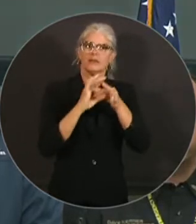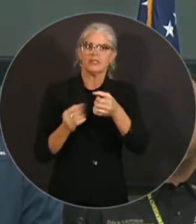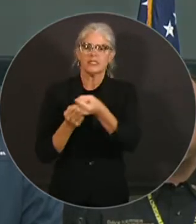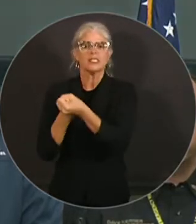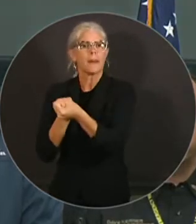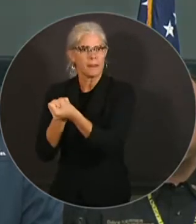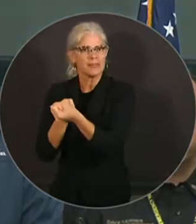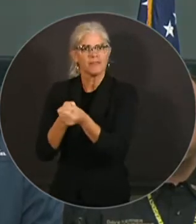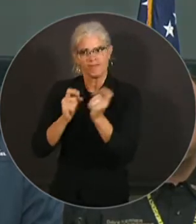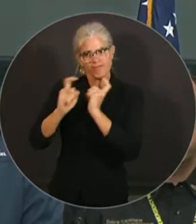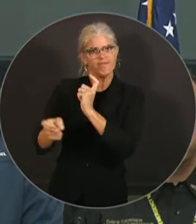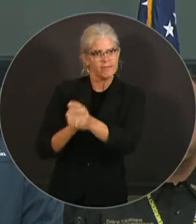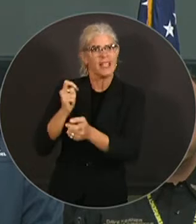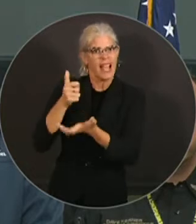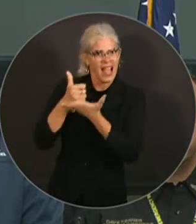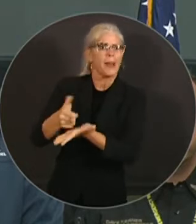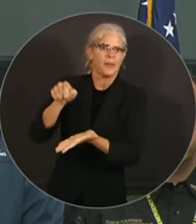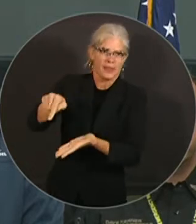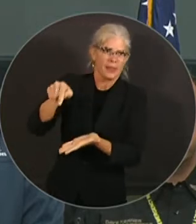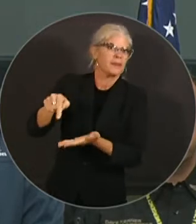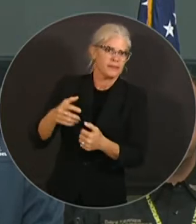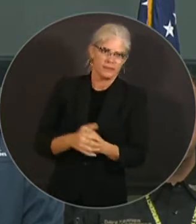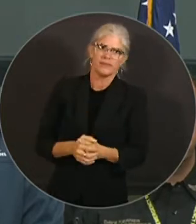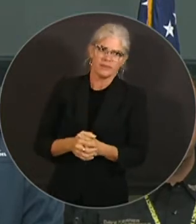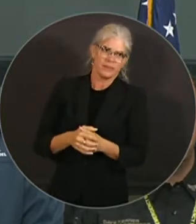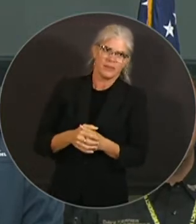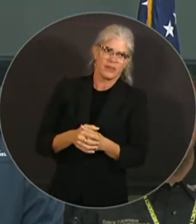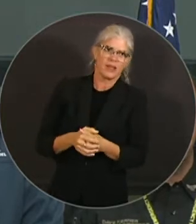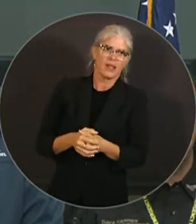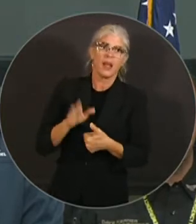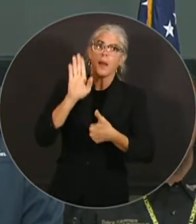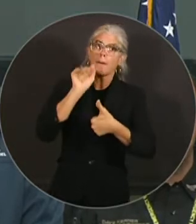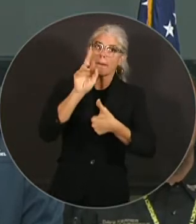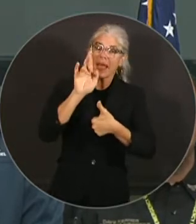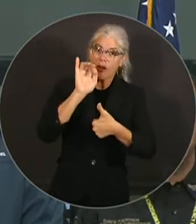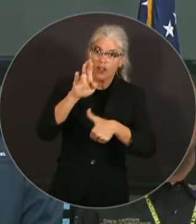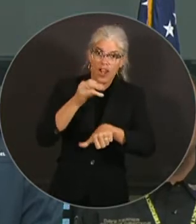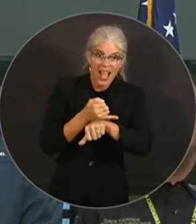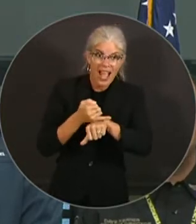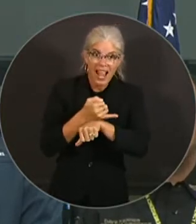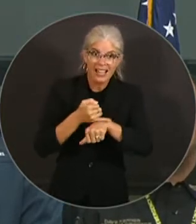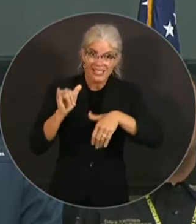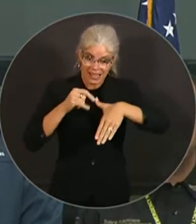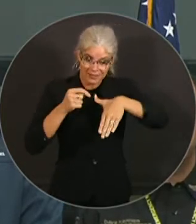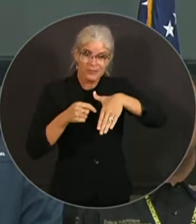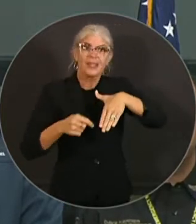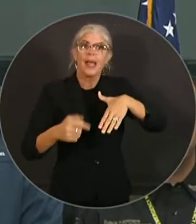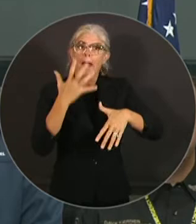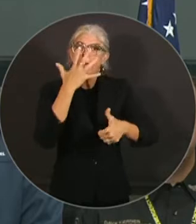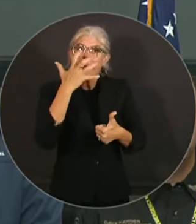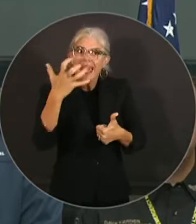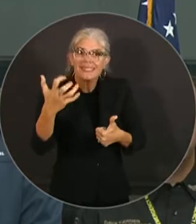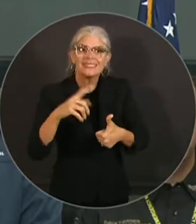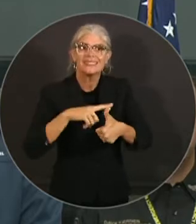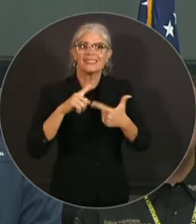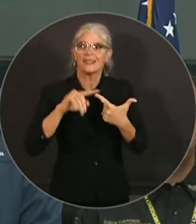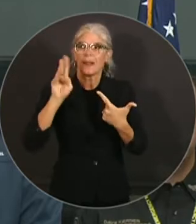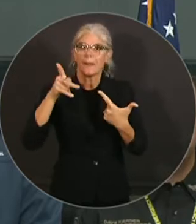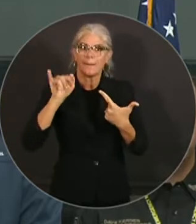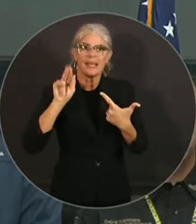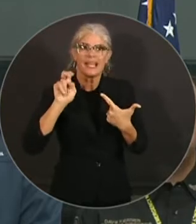that. Those barrier islands like Pinellas, Manatee that are under evacuation orders, people obviously should heed